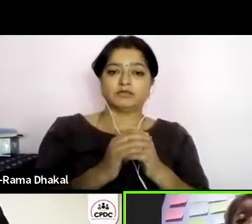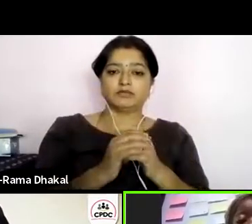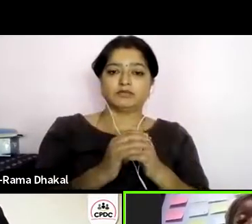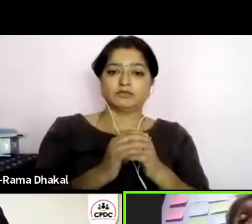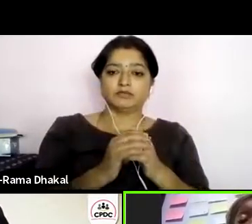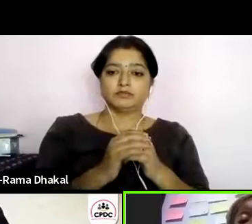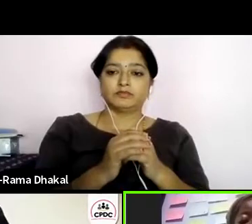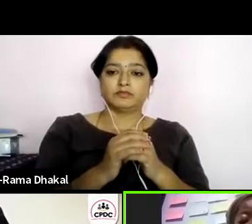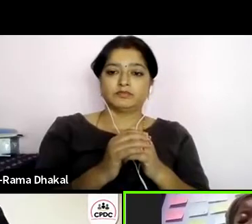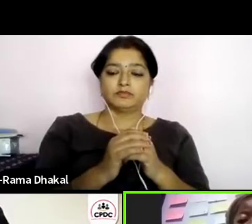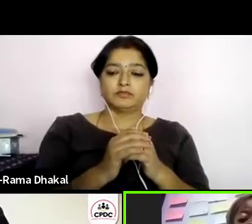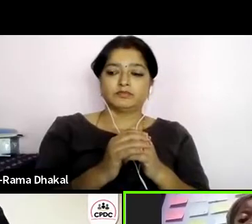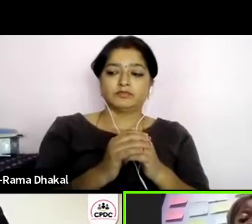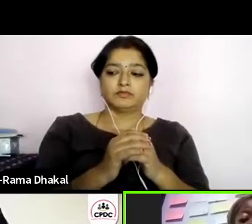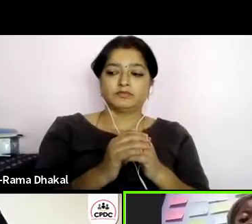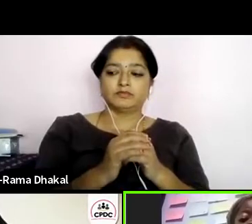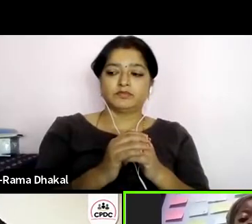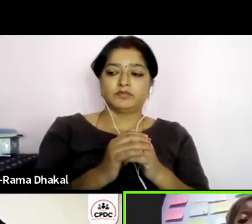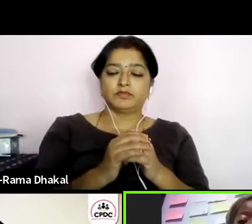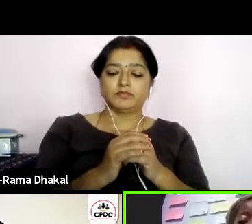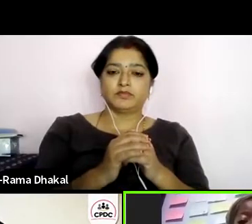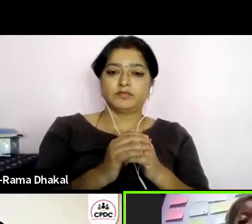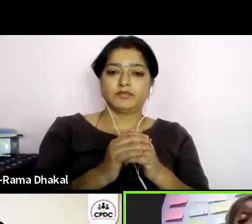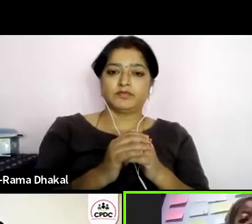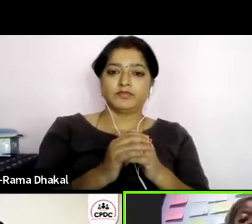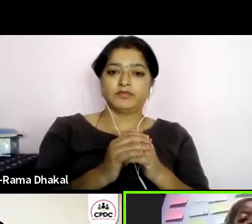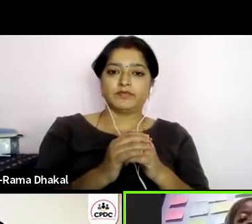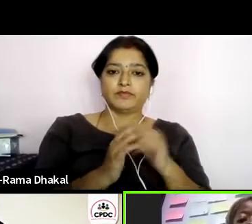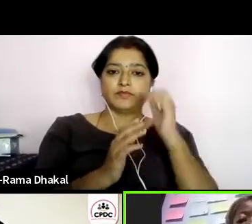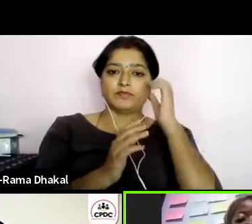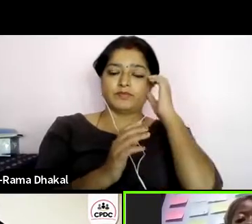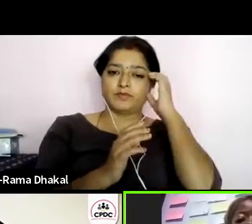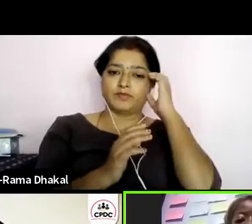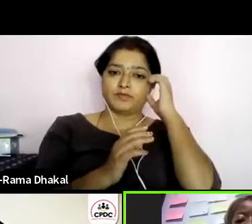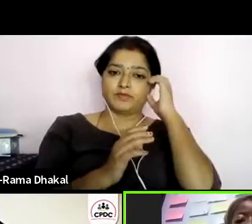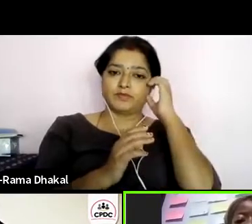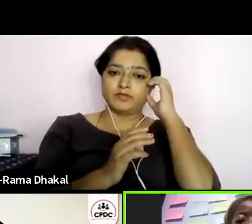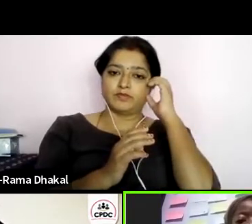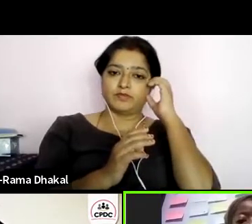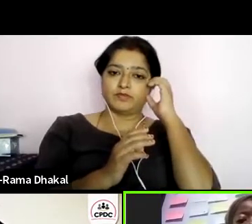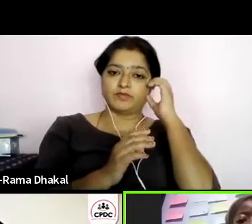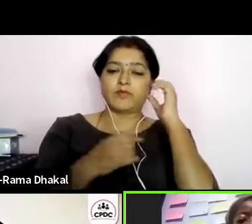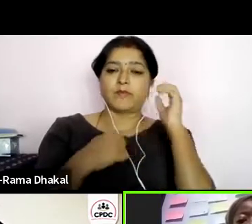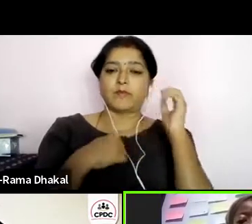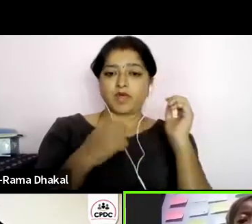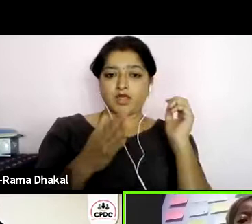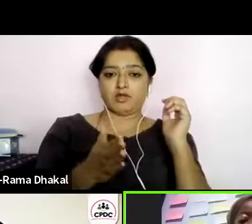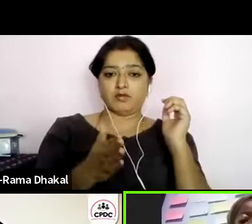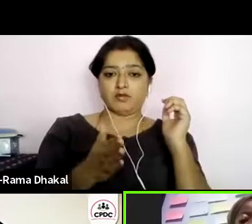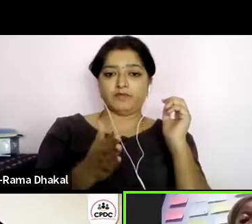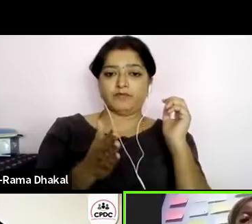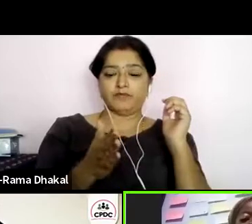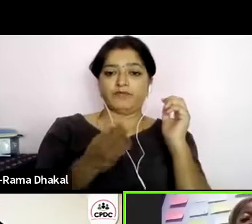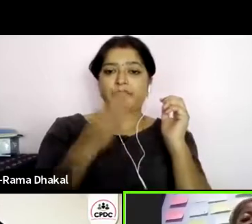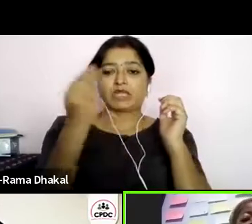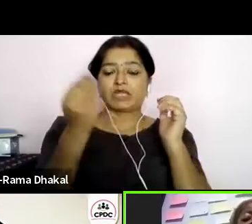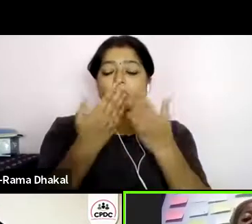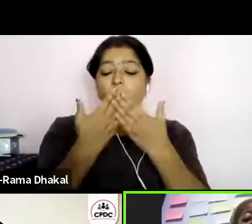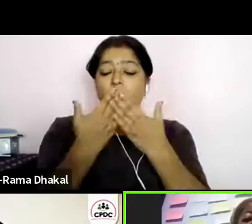people actually did not involve them when it comes to the planning. They were not involved in the planning. Instead, they